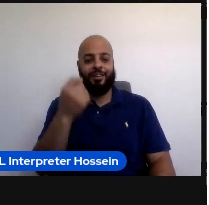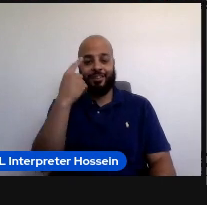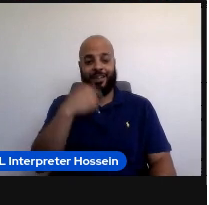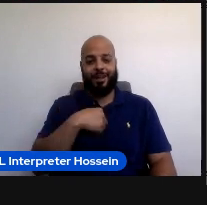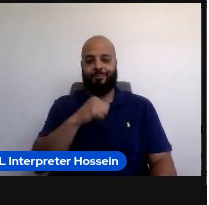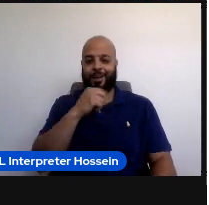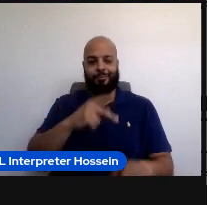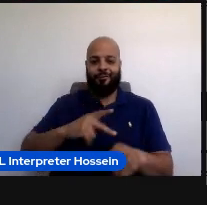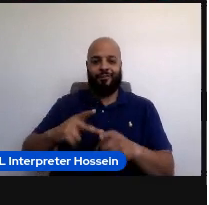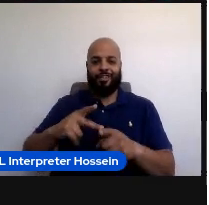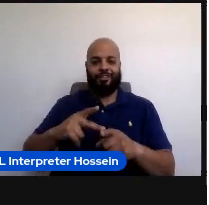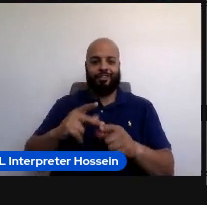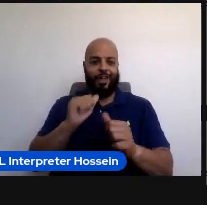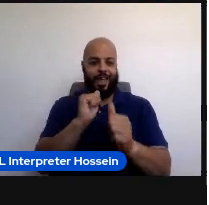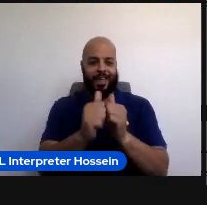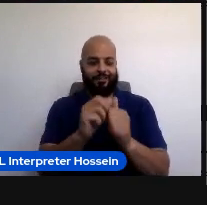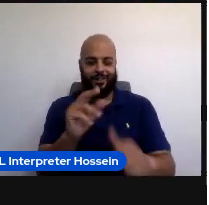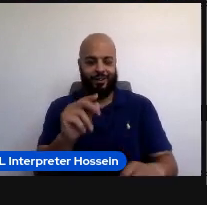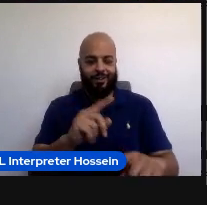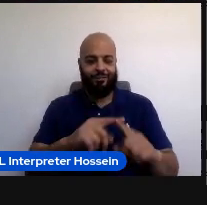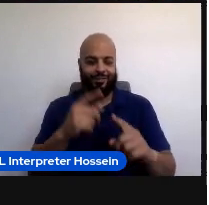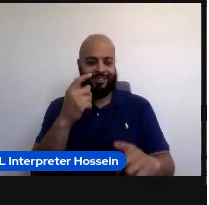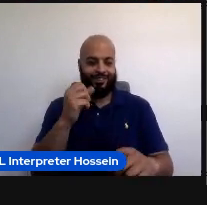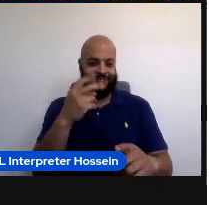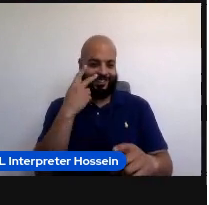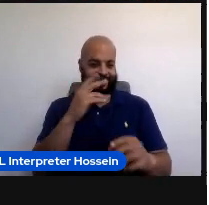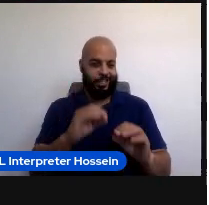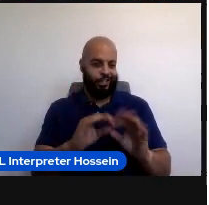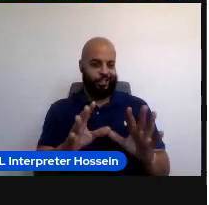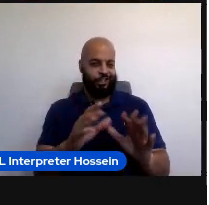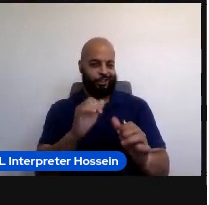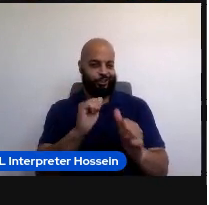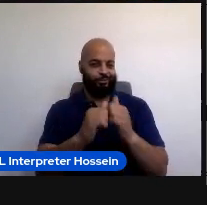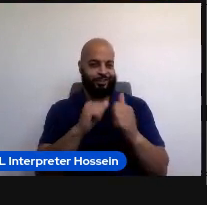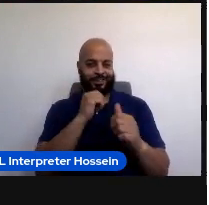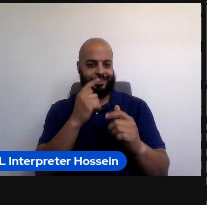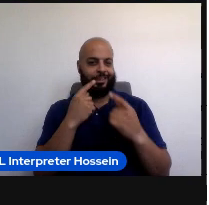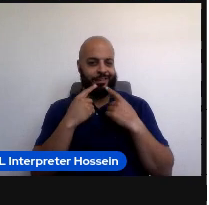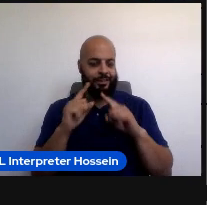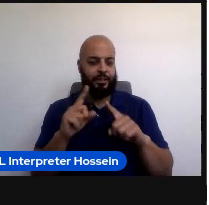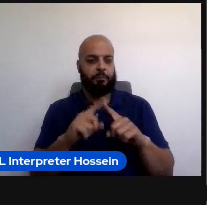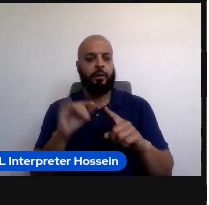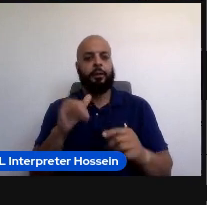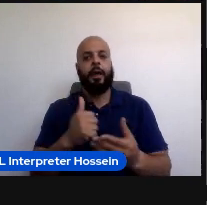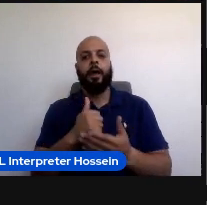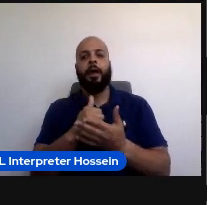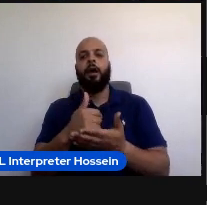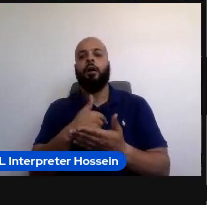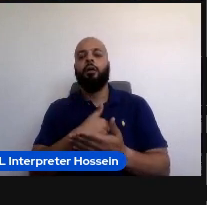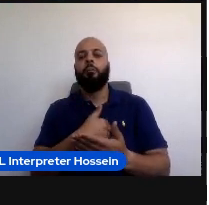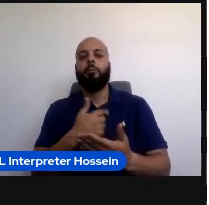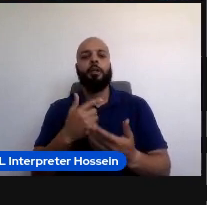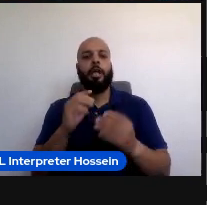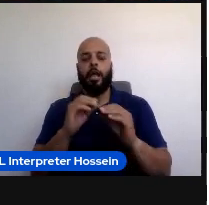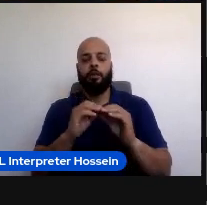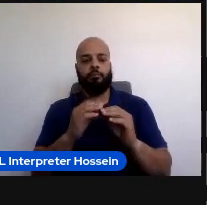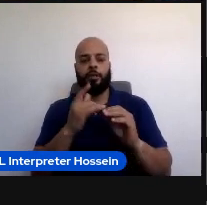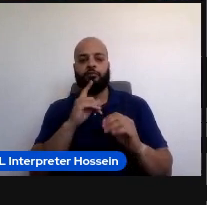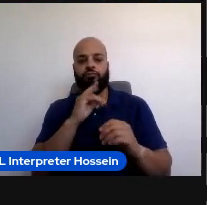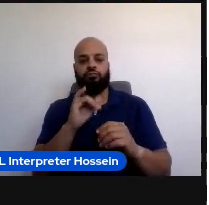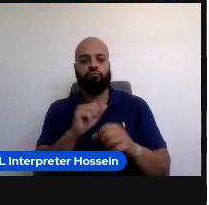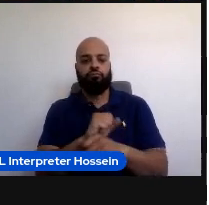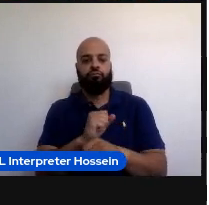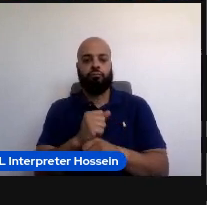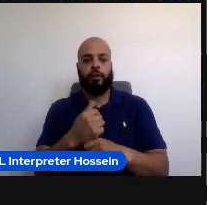athlete, so clearly that the sports didn't really hold on for too long. But again, it helped me kind of clear my mind long enough to